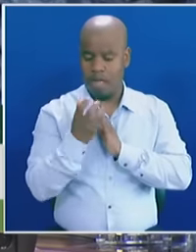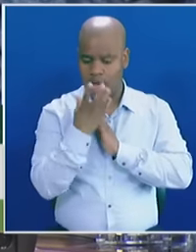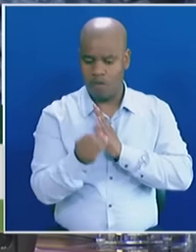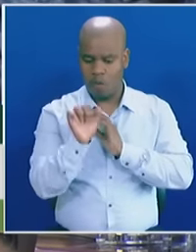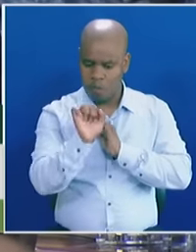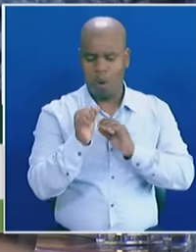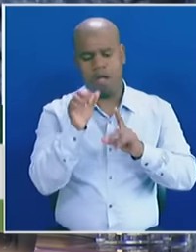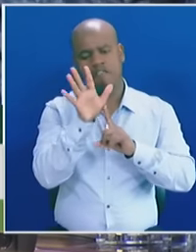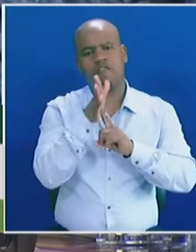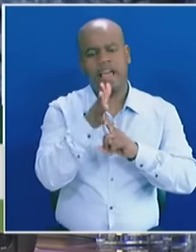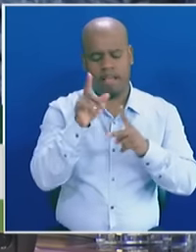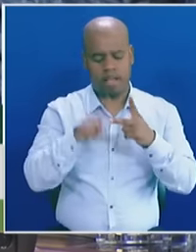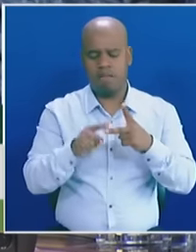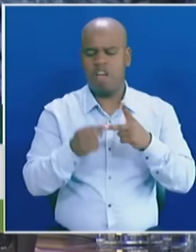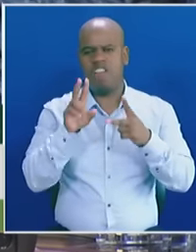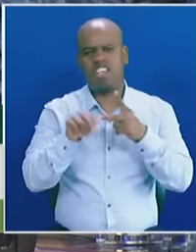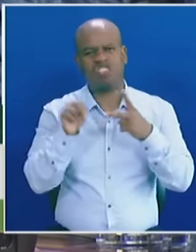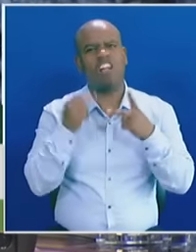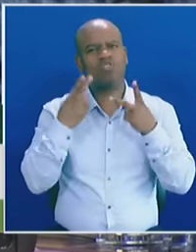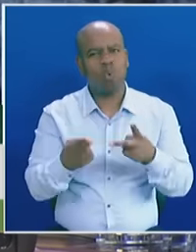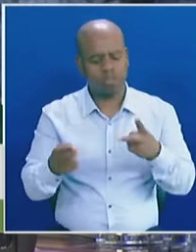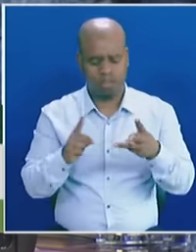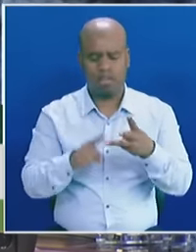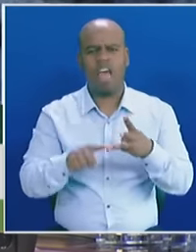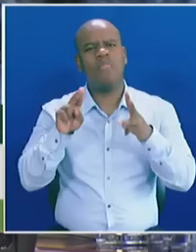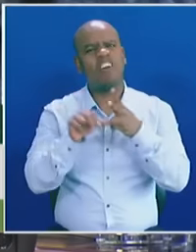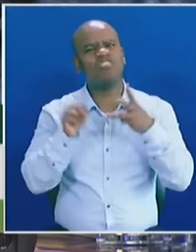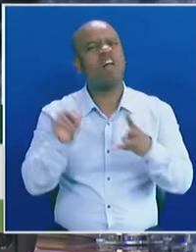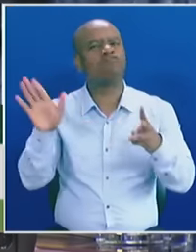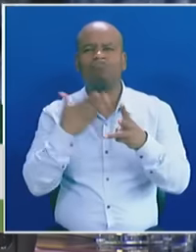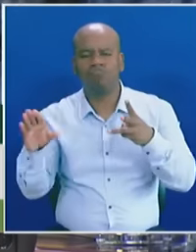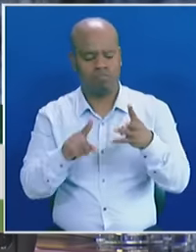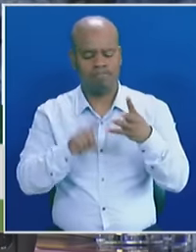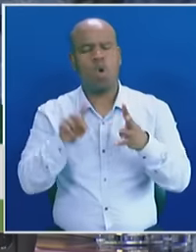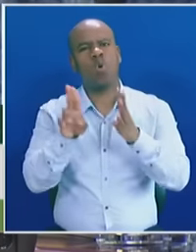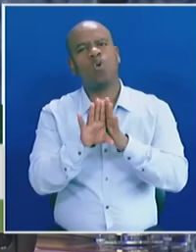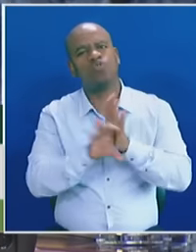natural resources, our national anthem, our constitution,